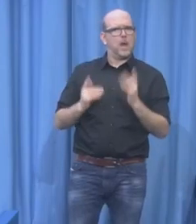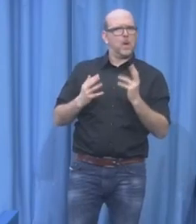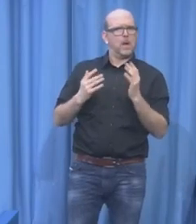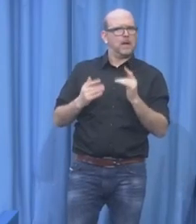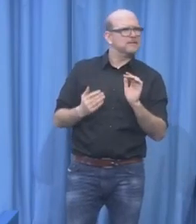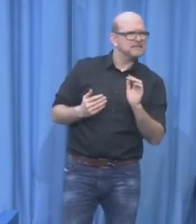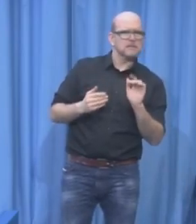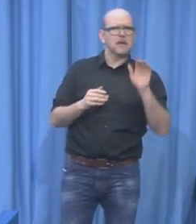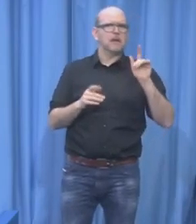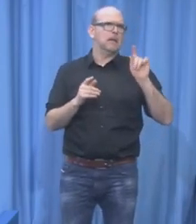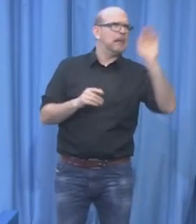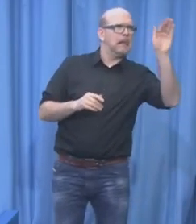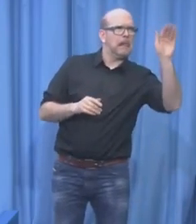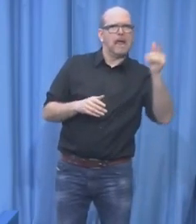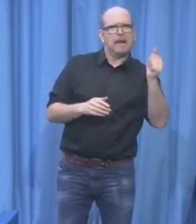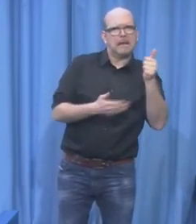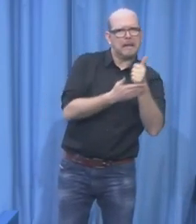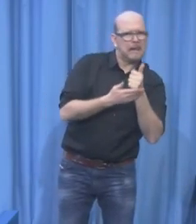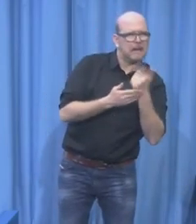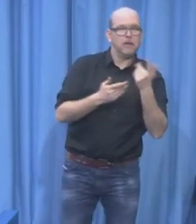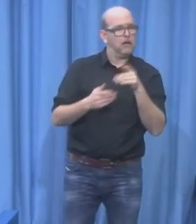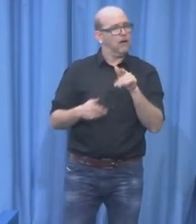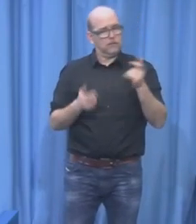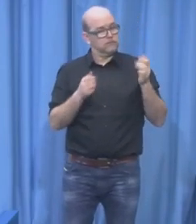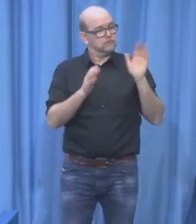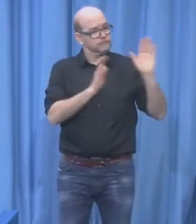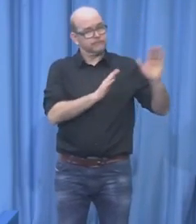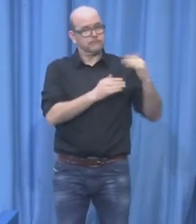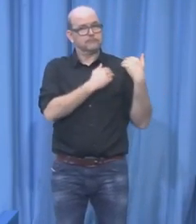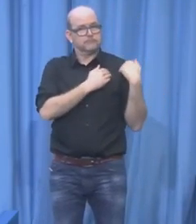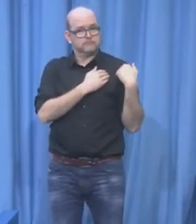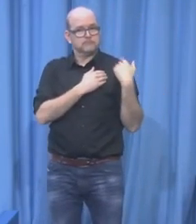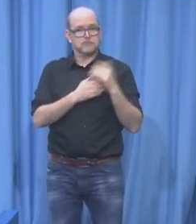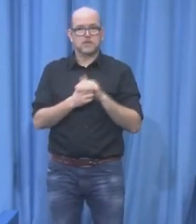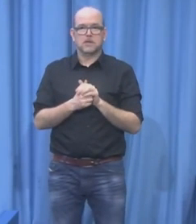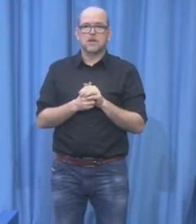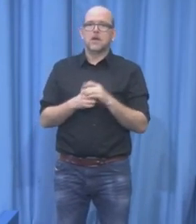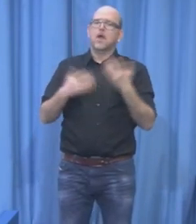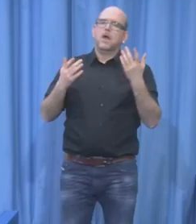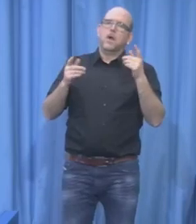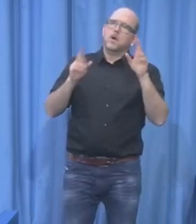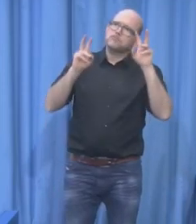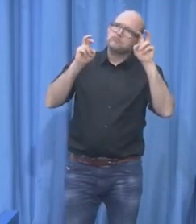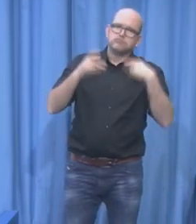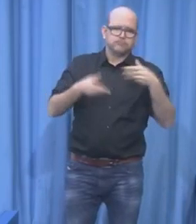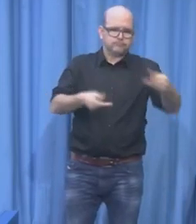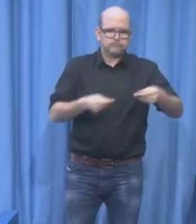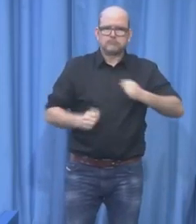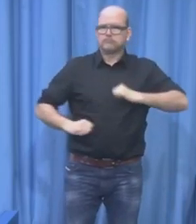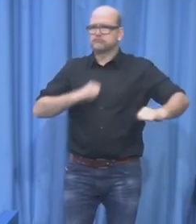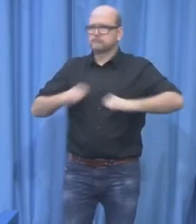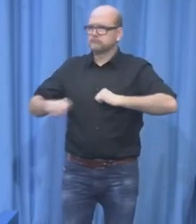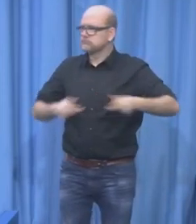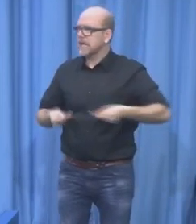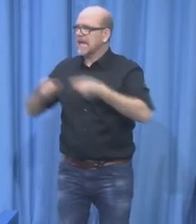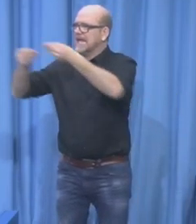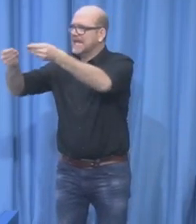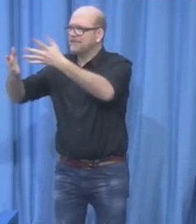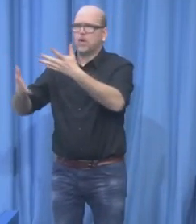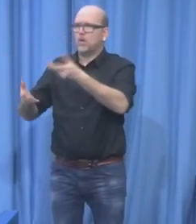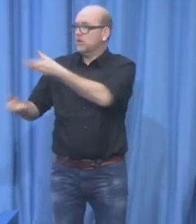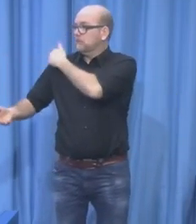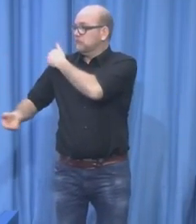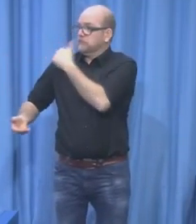files, for tracking stuff that goes on. The simple job, the most important job in the hospital is, in Ireland